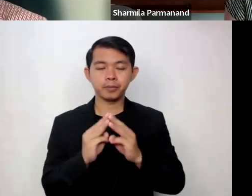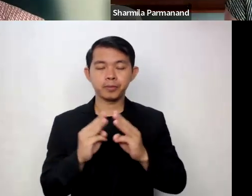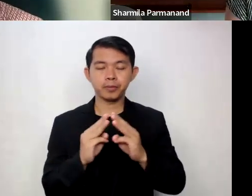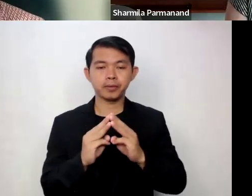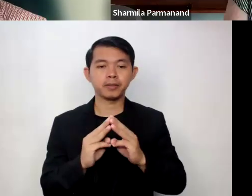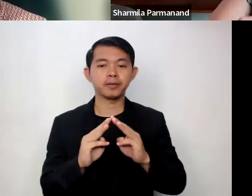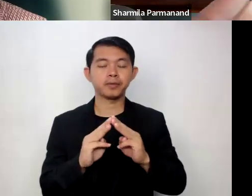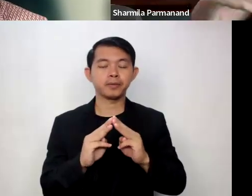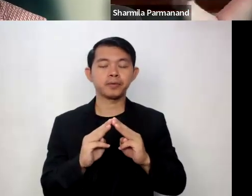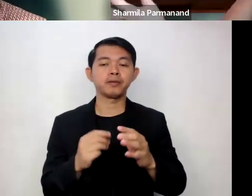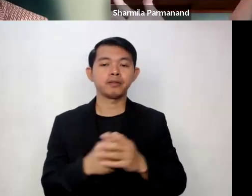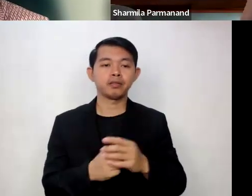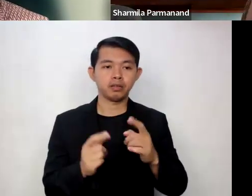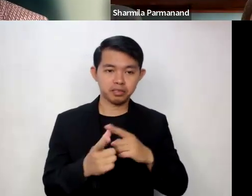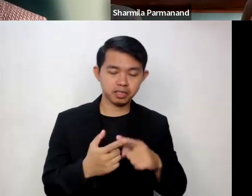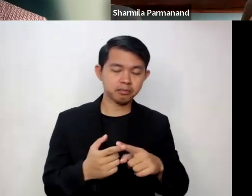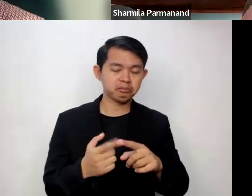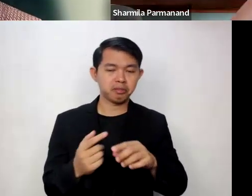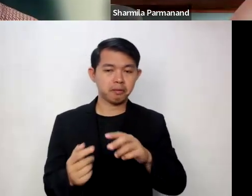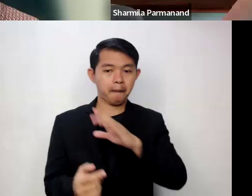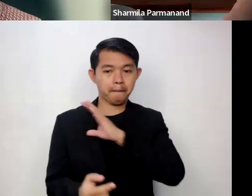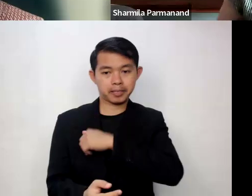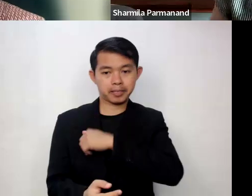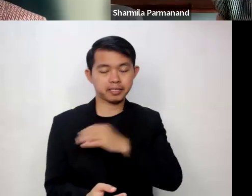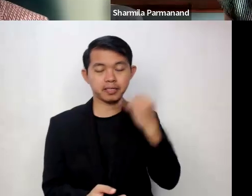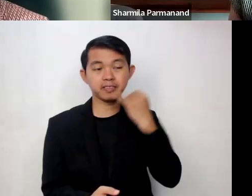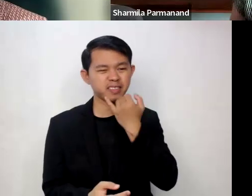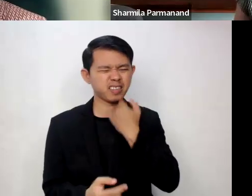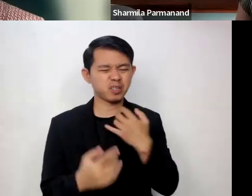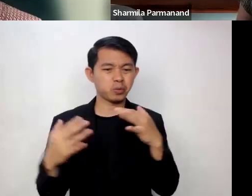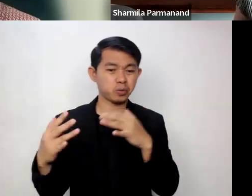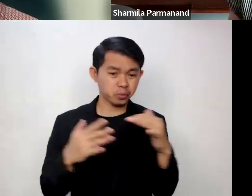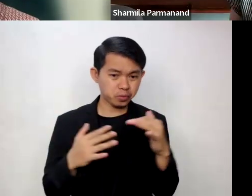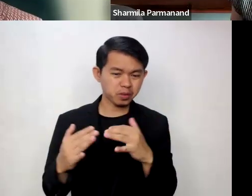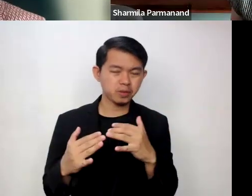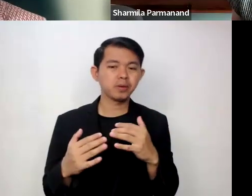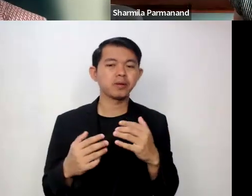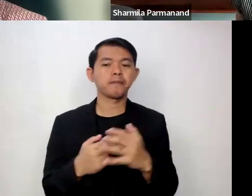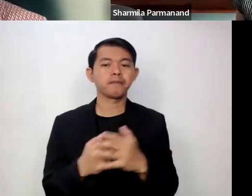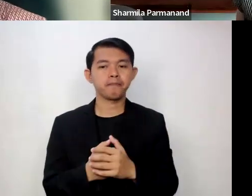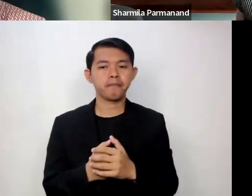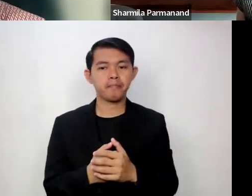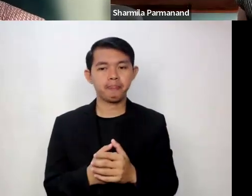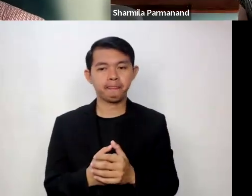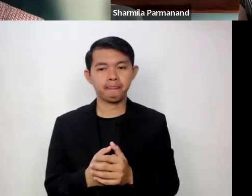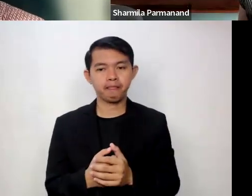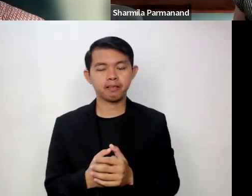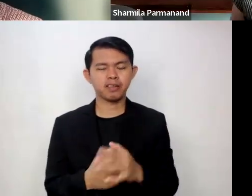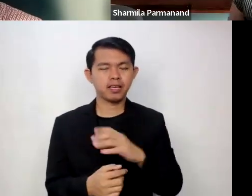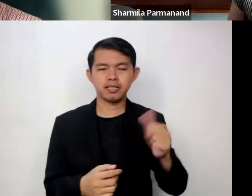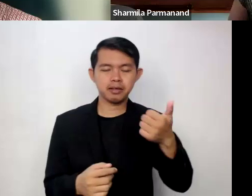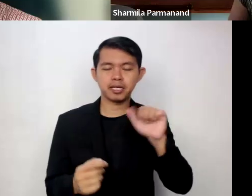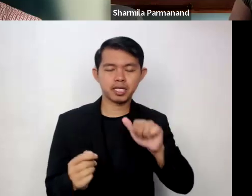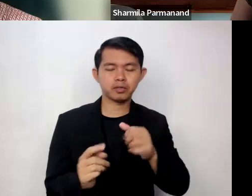of Palestine and Israel, where constantly Palestine is depicted as this backward, barbaric, anti-LGBT